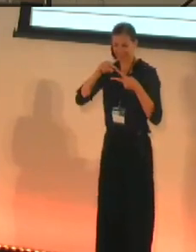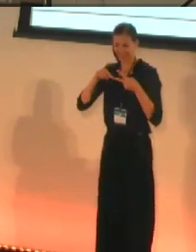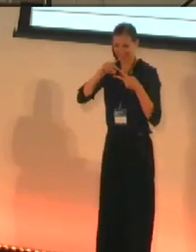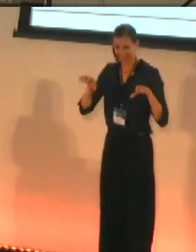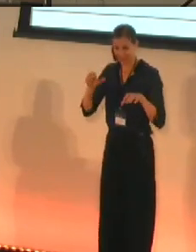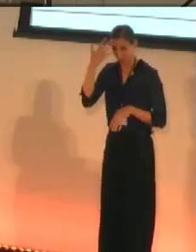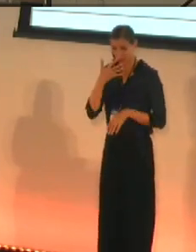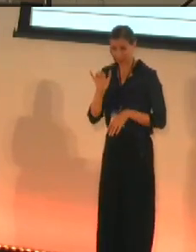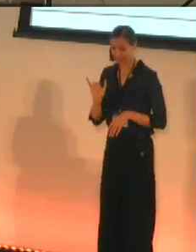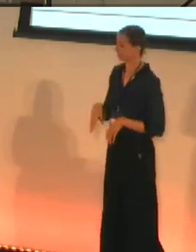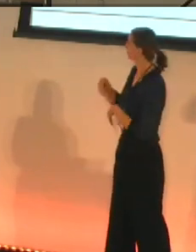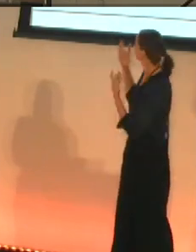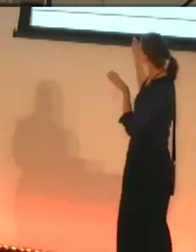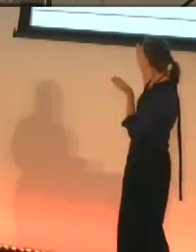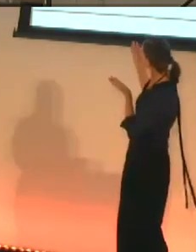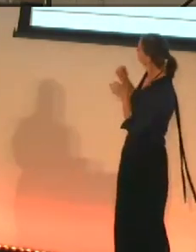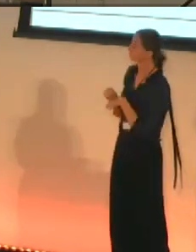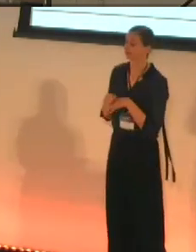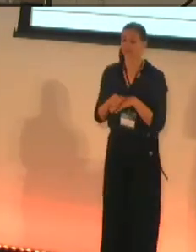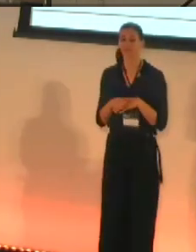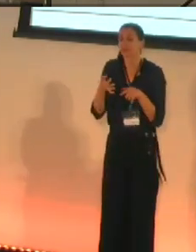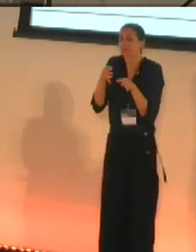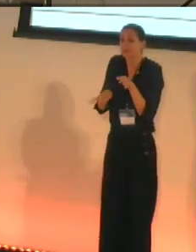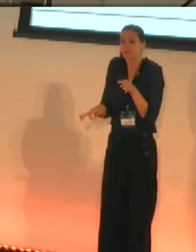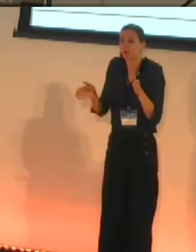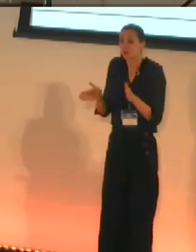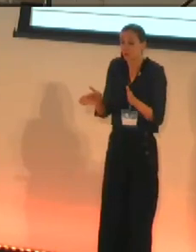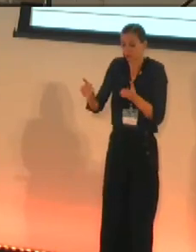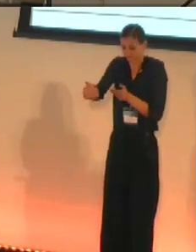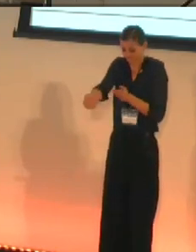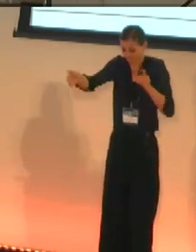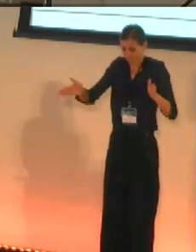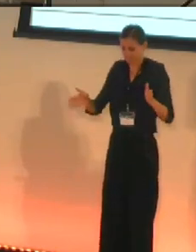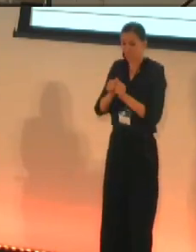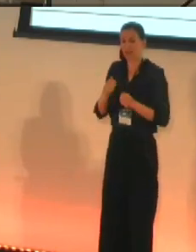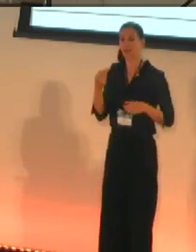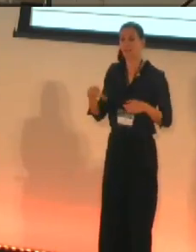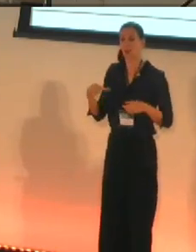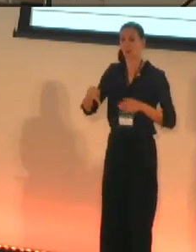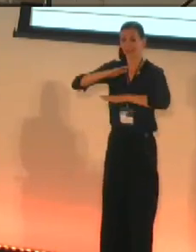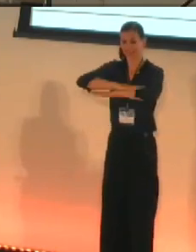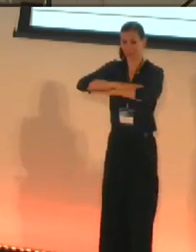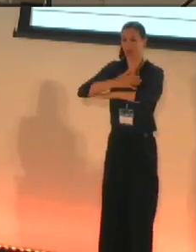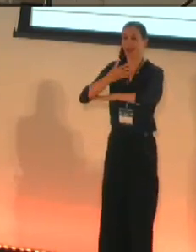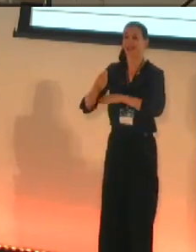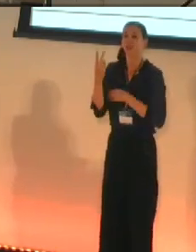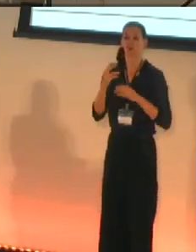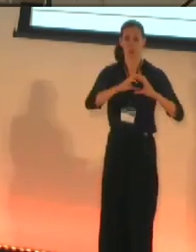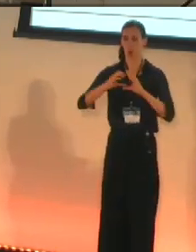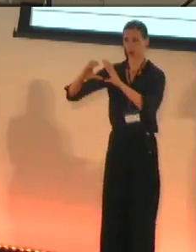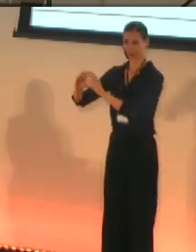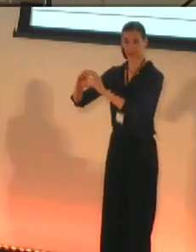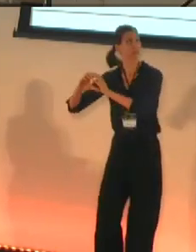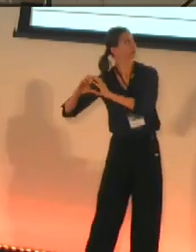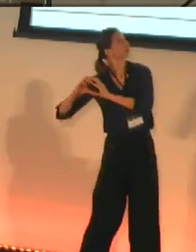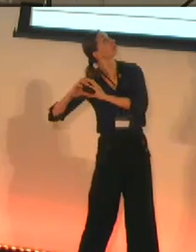was simply a small square room with a purple table in it and two spherical grabbable balls that basically just